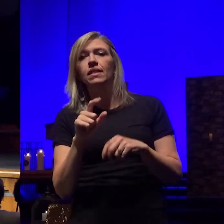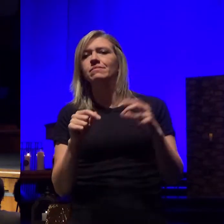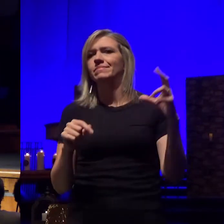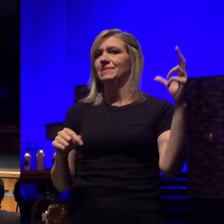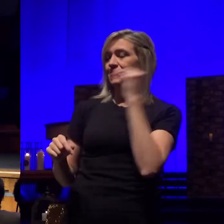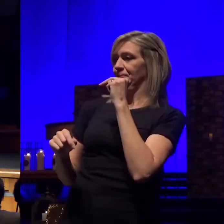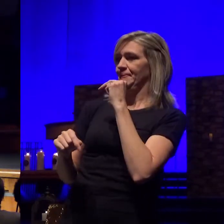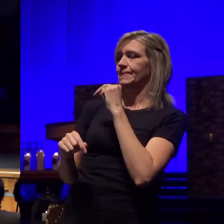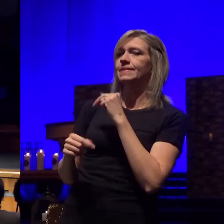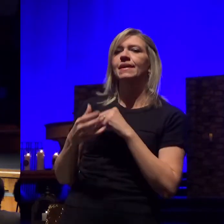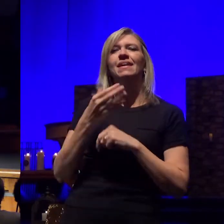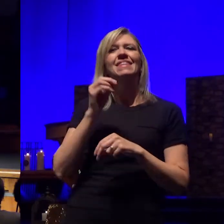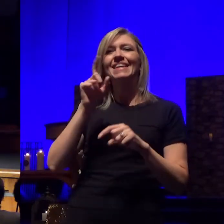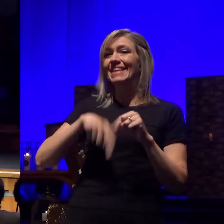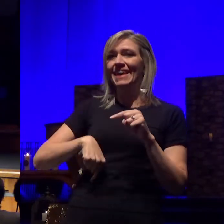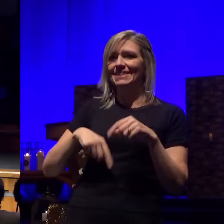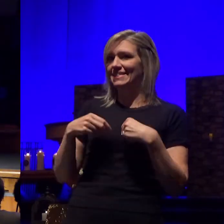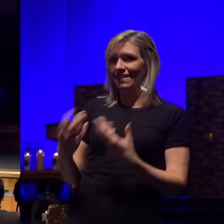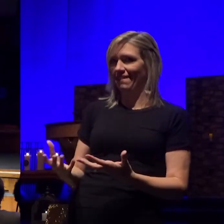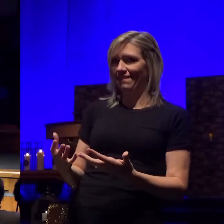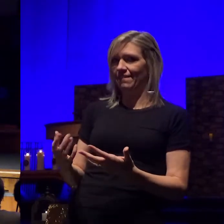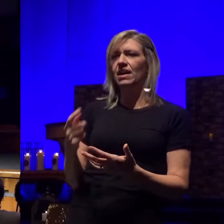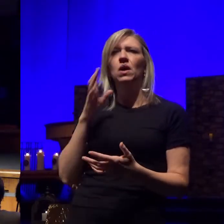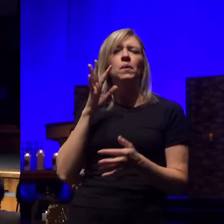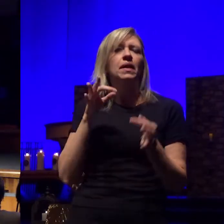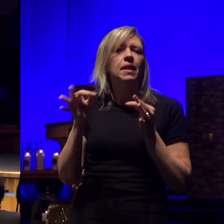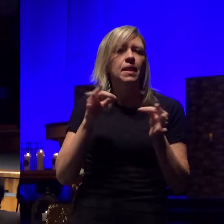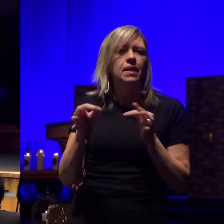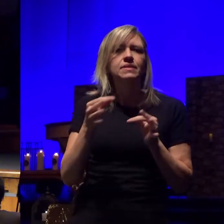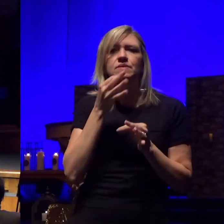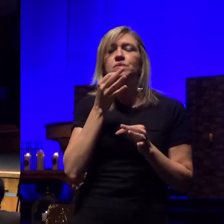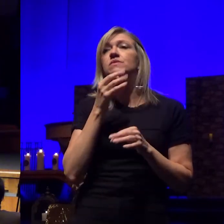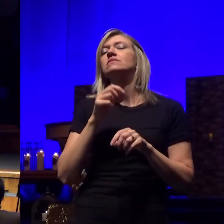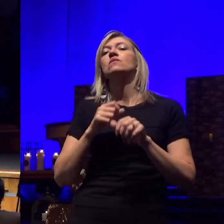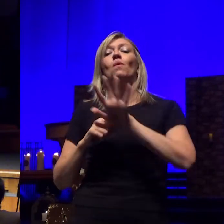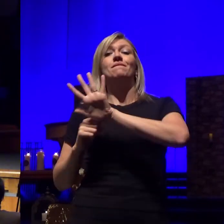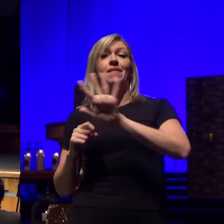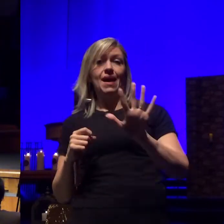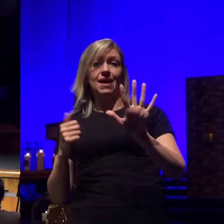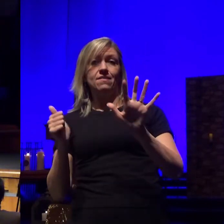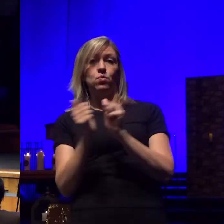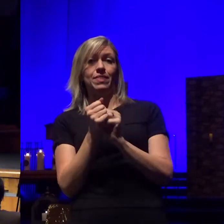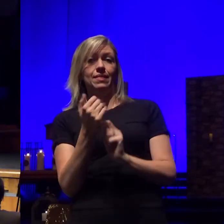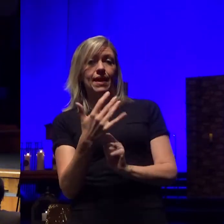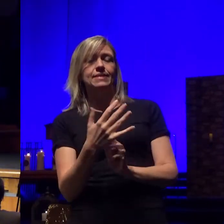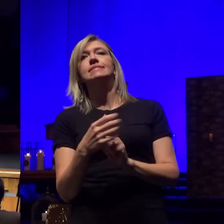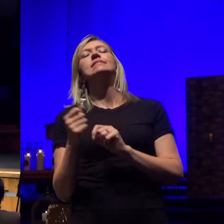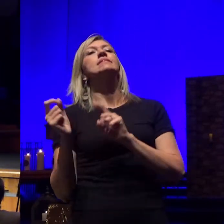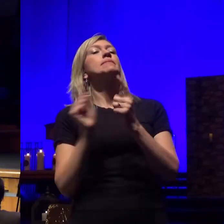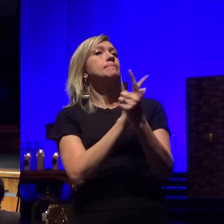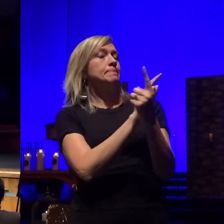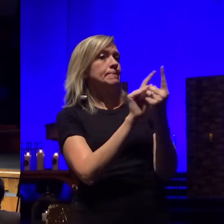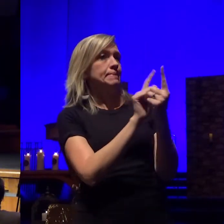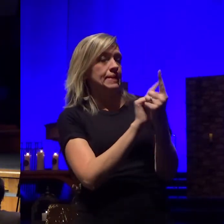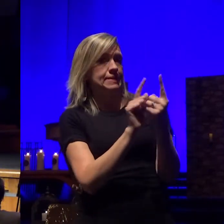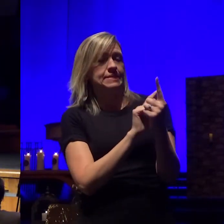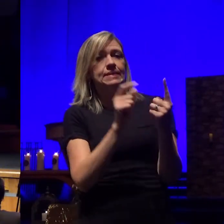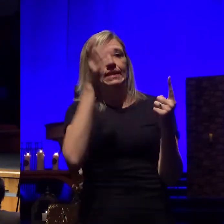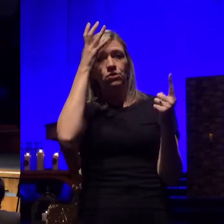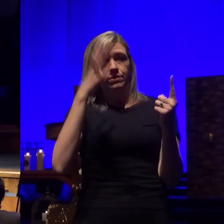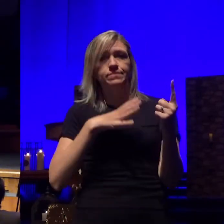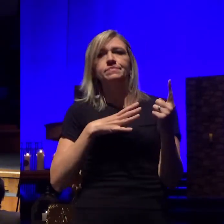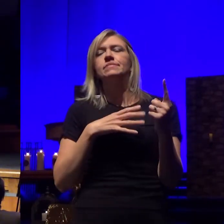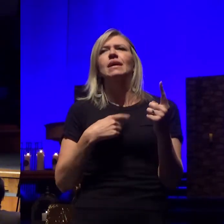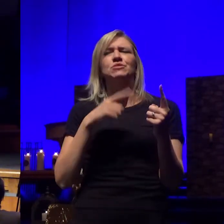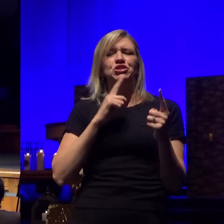can't give them the light. They can't give them the oil, and I'll tell you why in a moment. So the five go out, they meet the bridegroom, they go off. We don't know what happens,